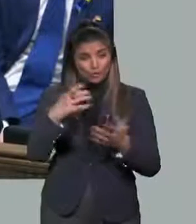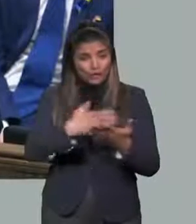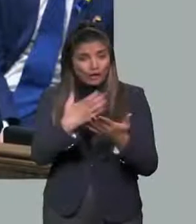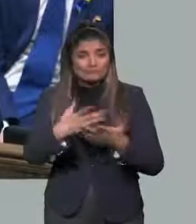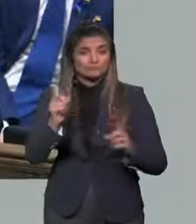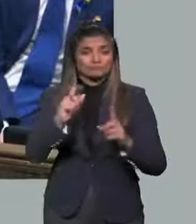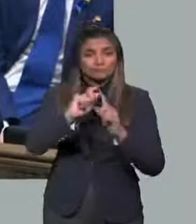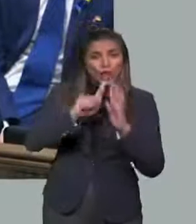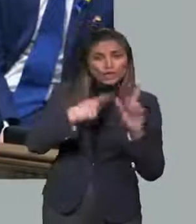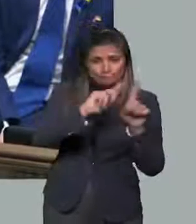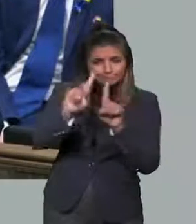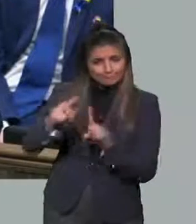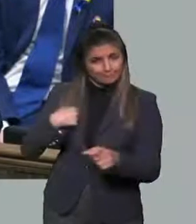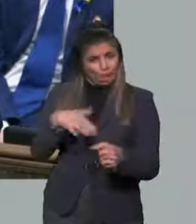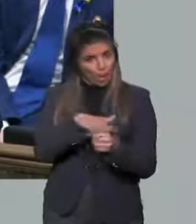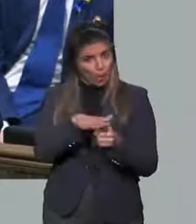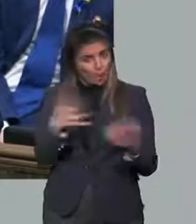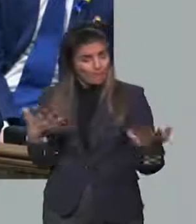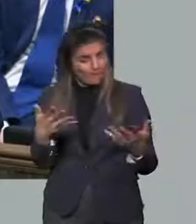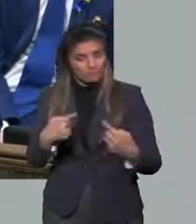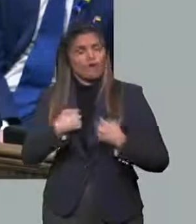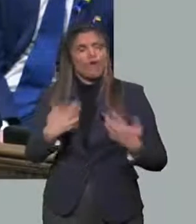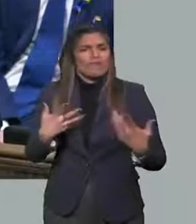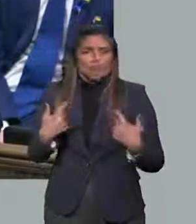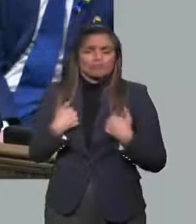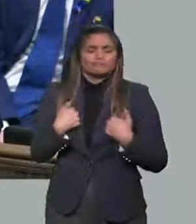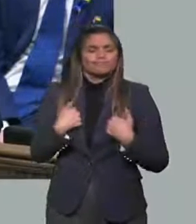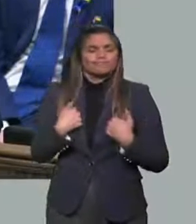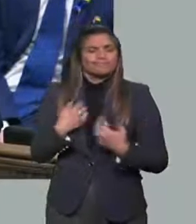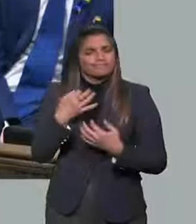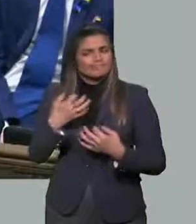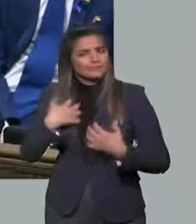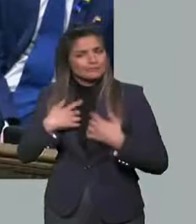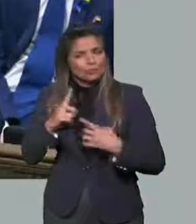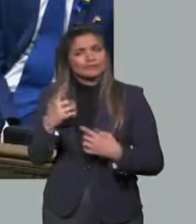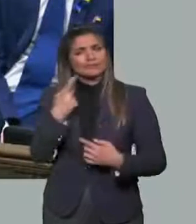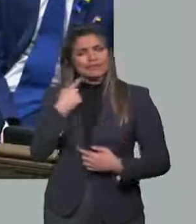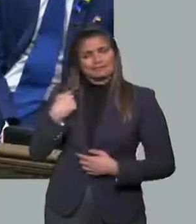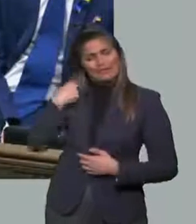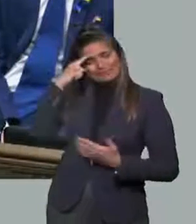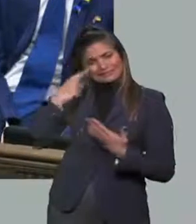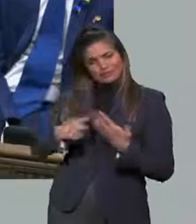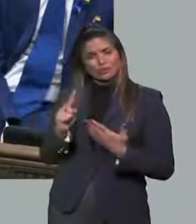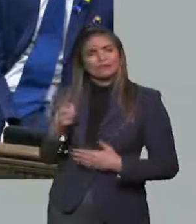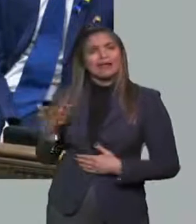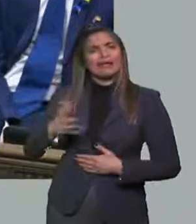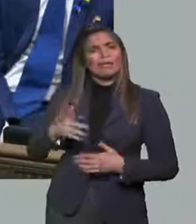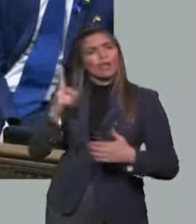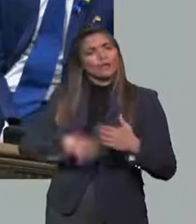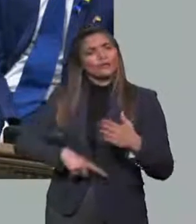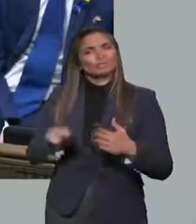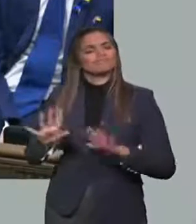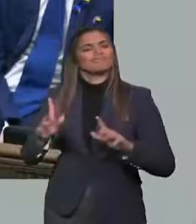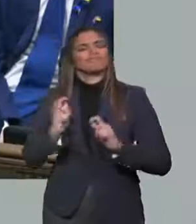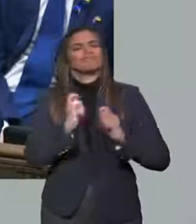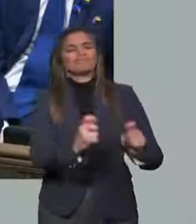constituency. So whilst I obviously declare an interest in the Gambling Commission's decision yesterday not to appoint the licence to